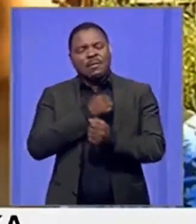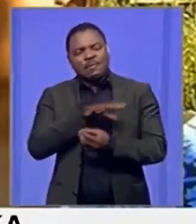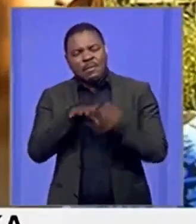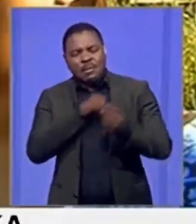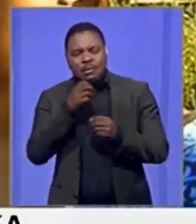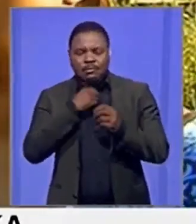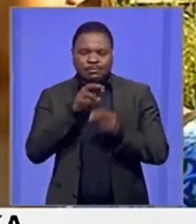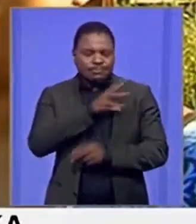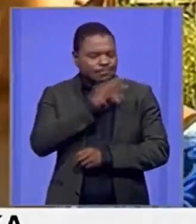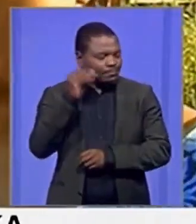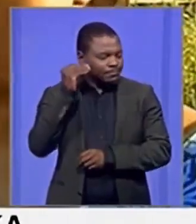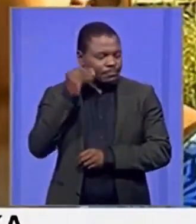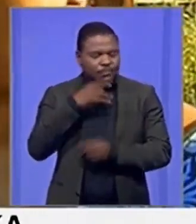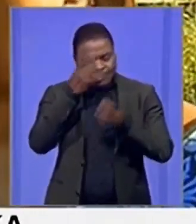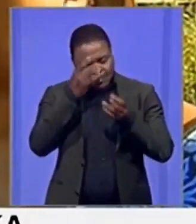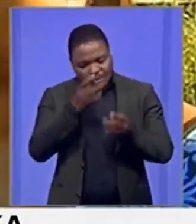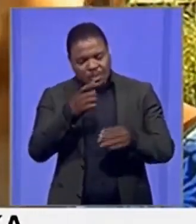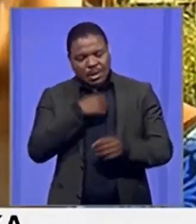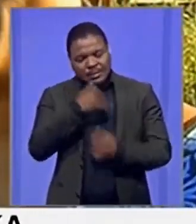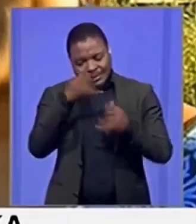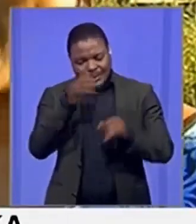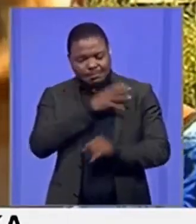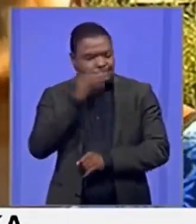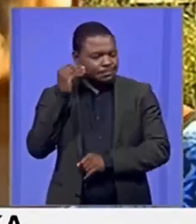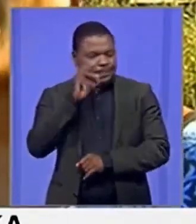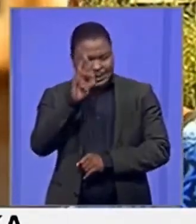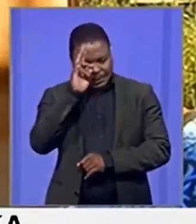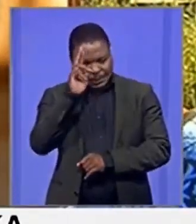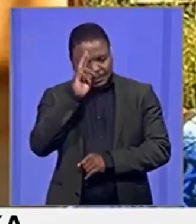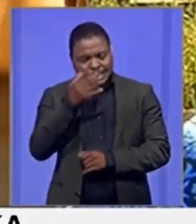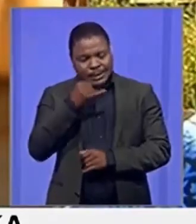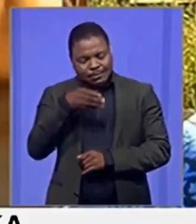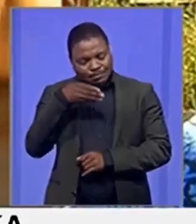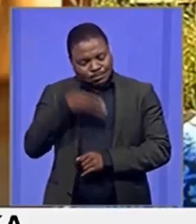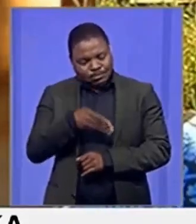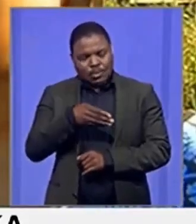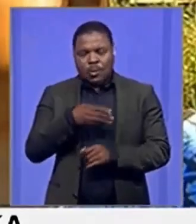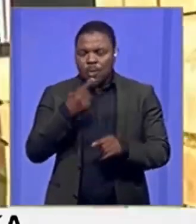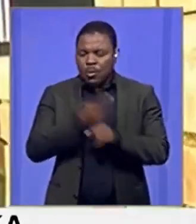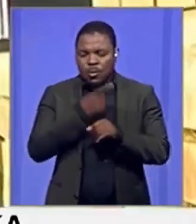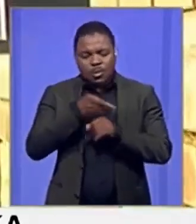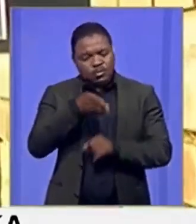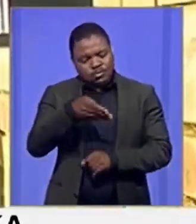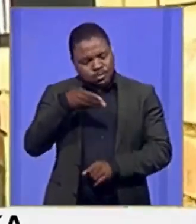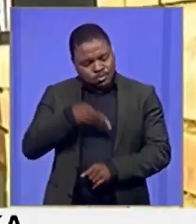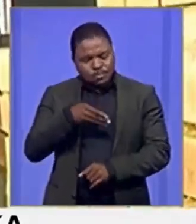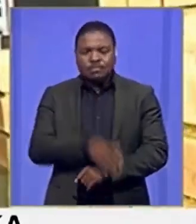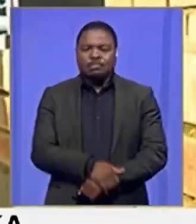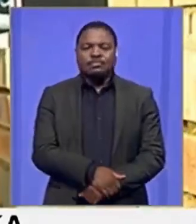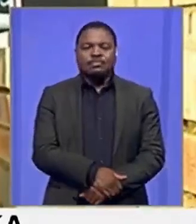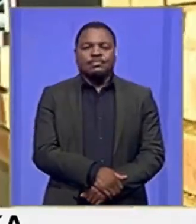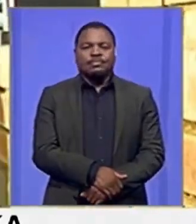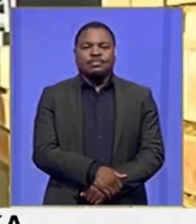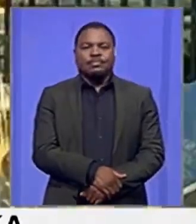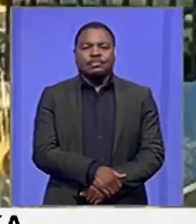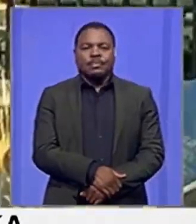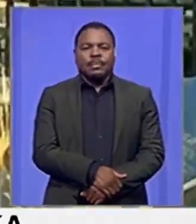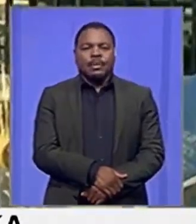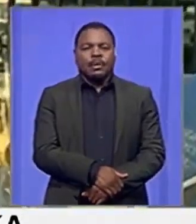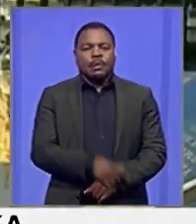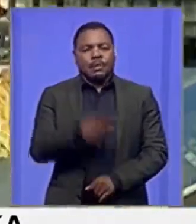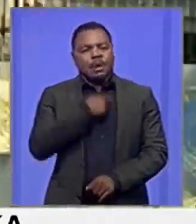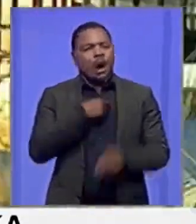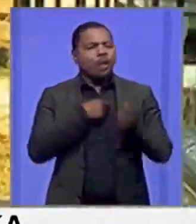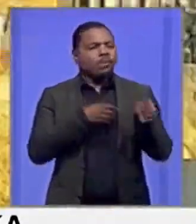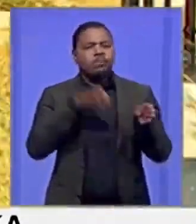and tell them that we still remember them, they're still with us, they're forever with us. Re ralla le